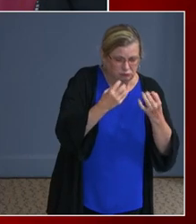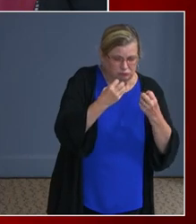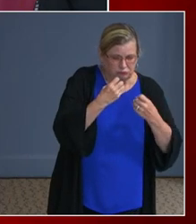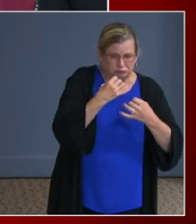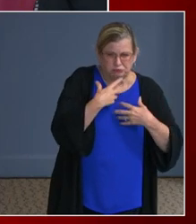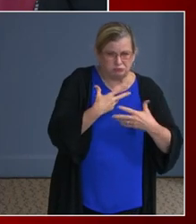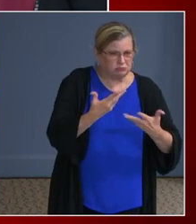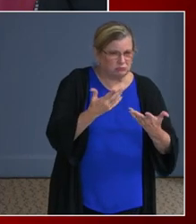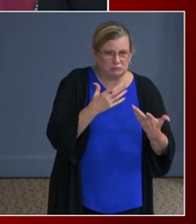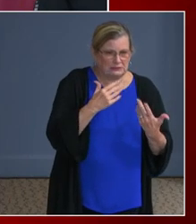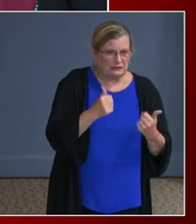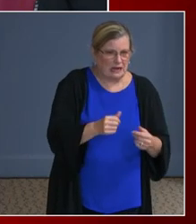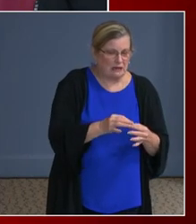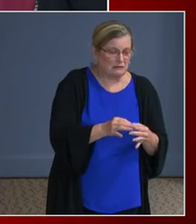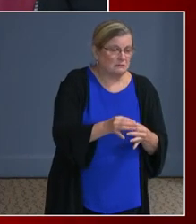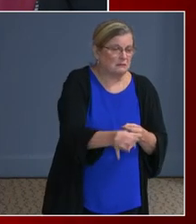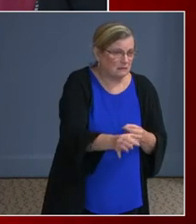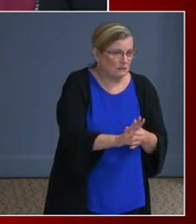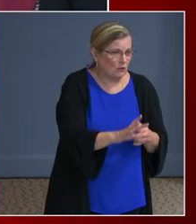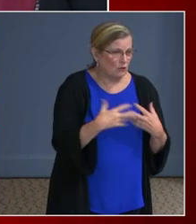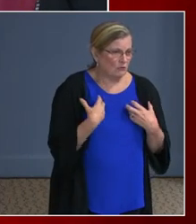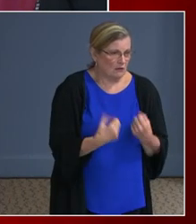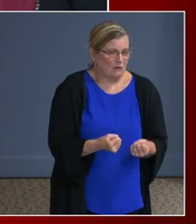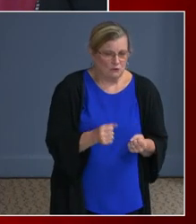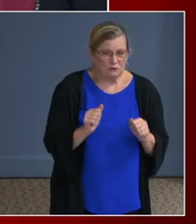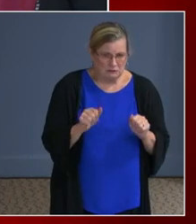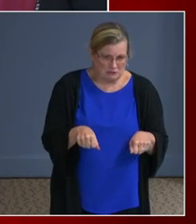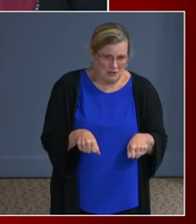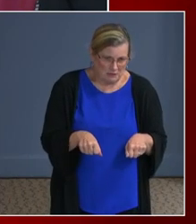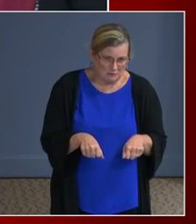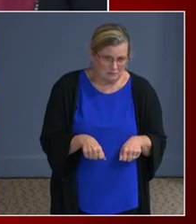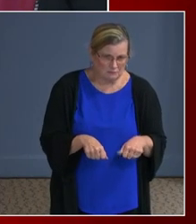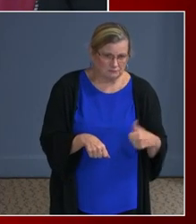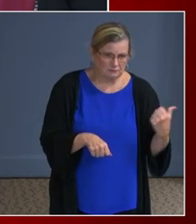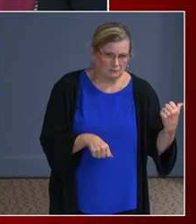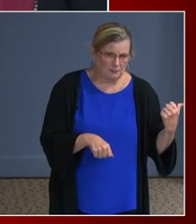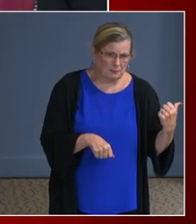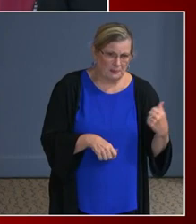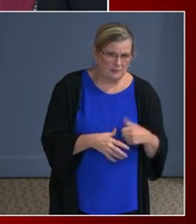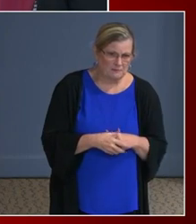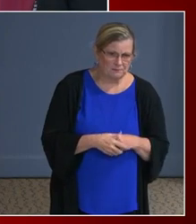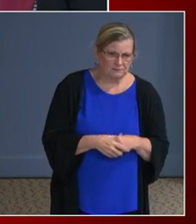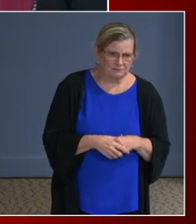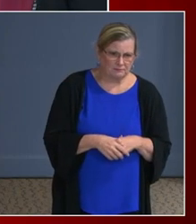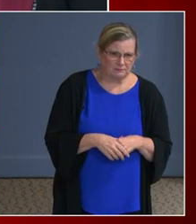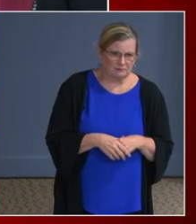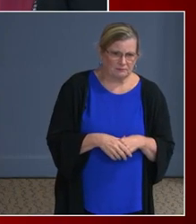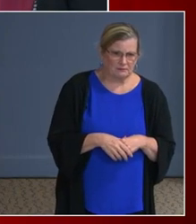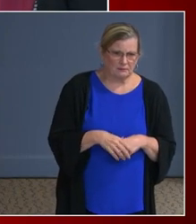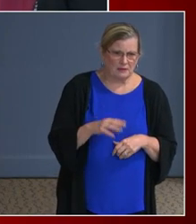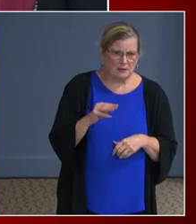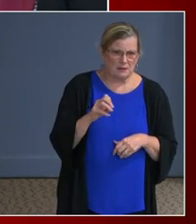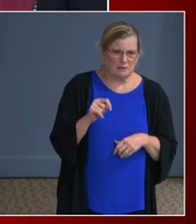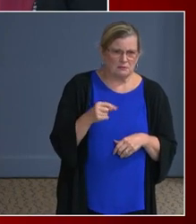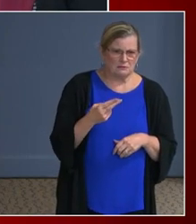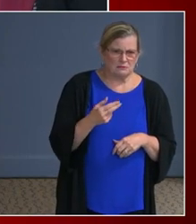Dexamethasone has been shown to decrease mortality in certain individuals who have a very severe form of illness, but we don't have an overwhelming number